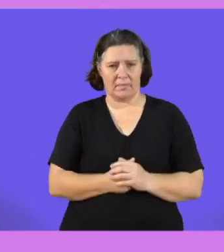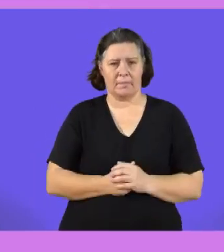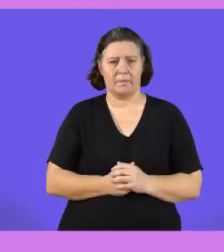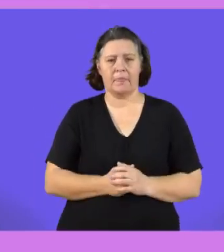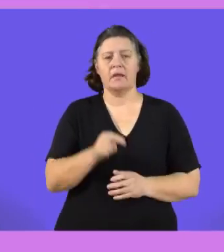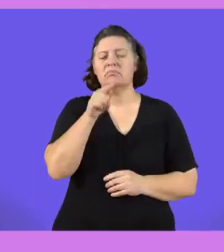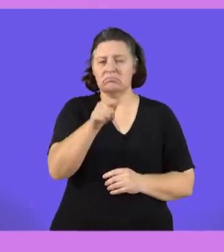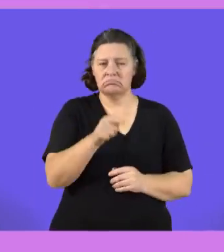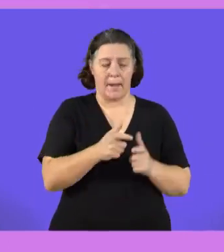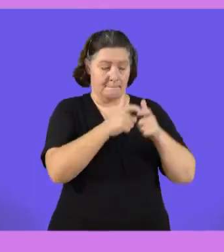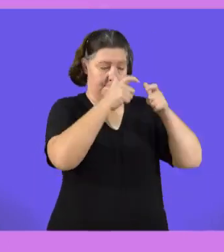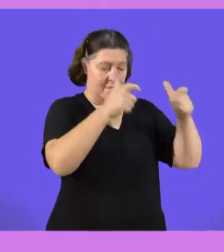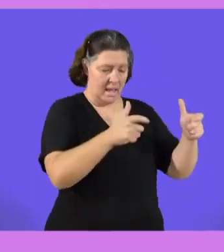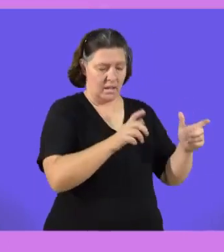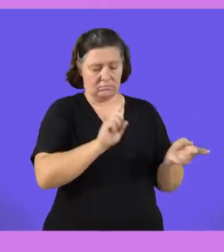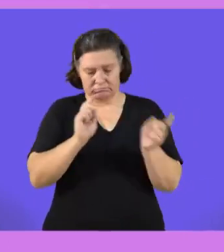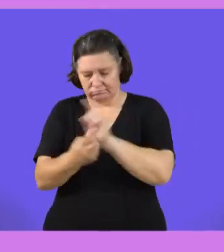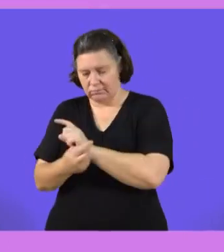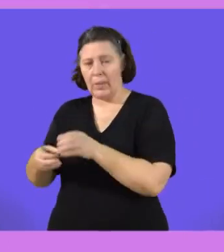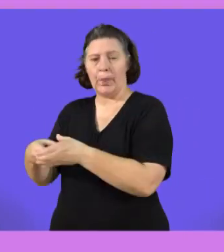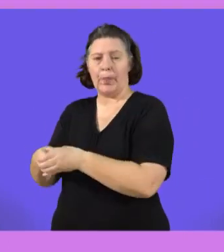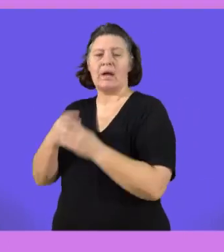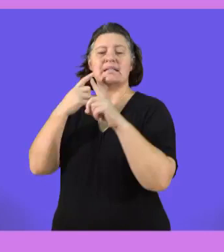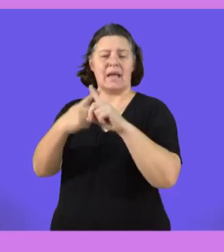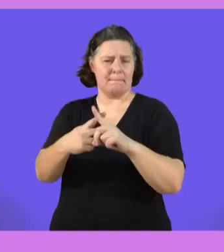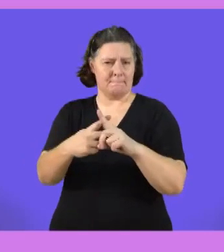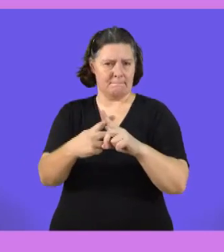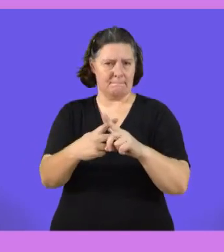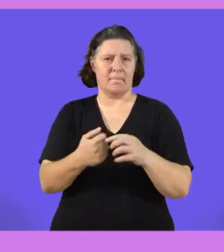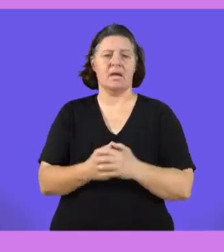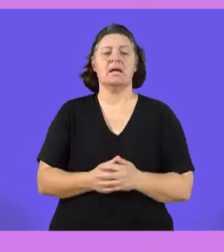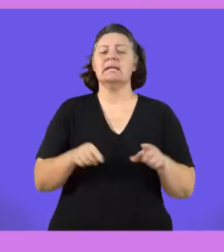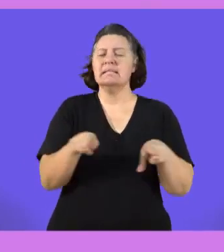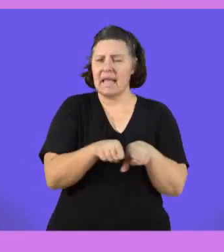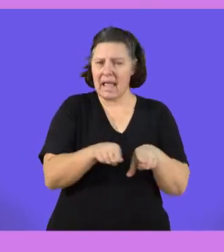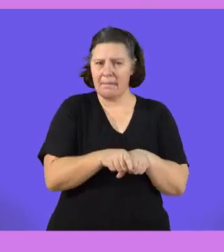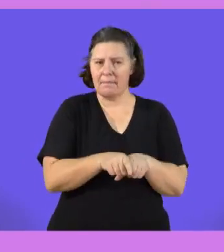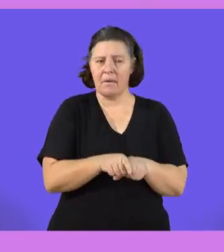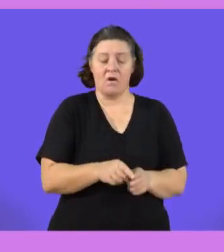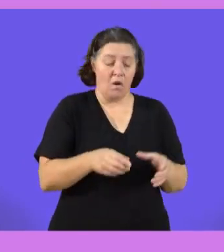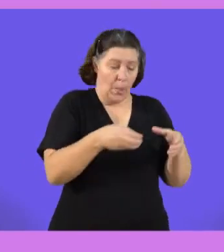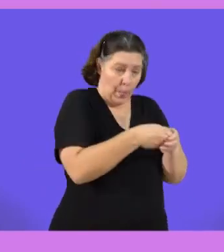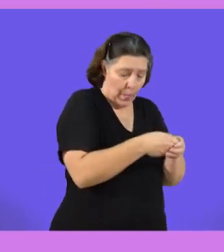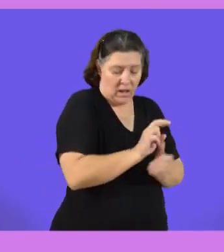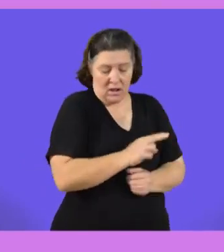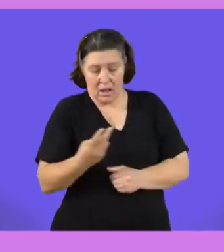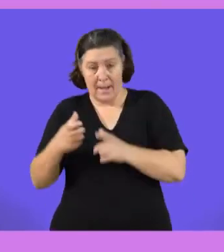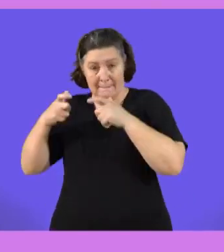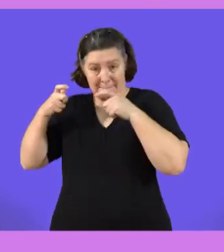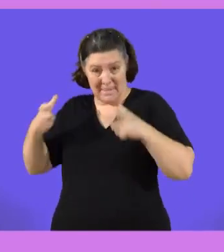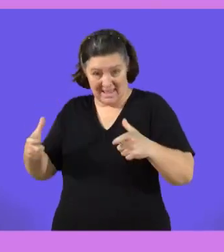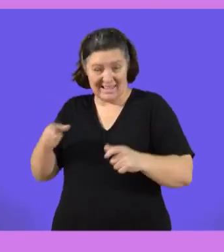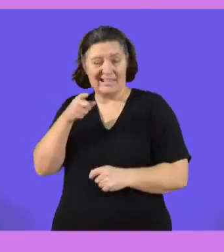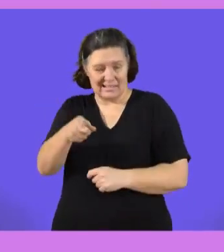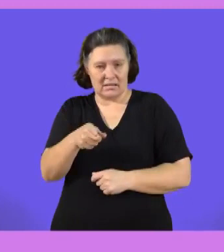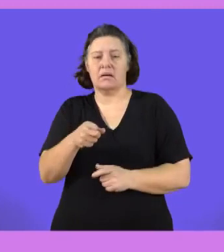you. Here, it is big to small. We will multiply. I indicate that on top as well. And then again, when we convert from small to big,